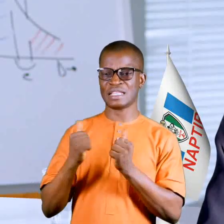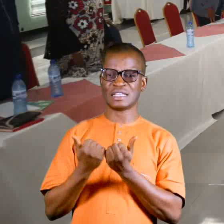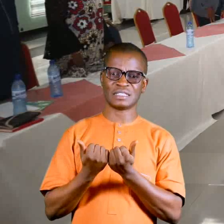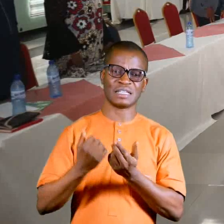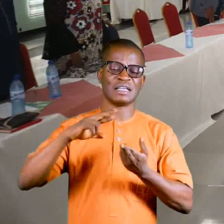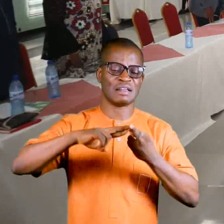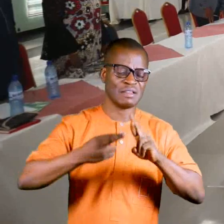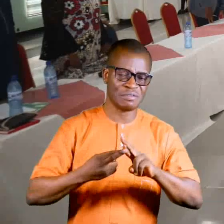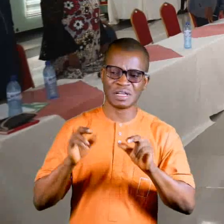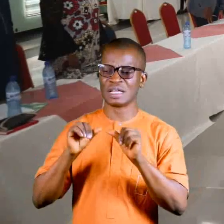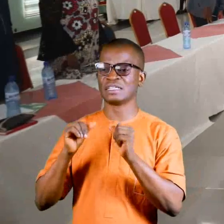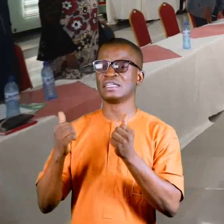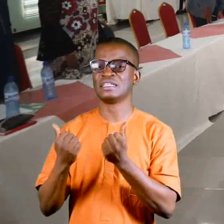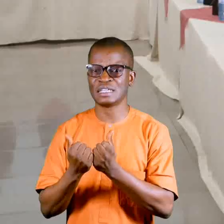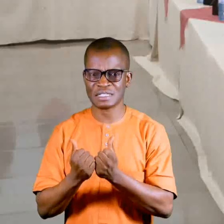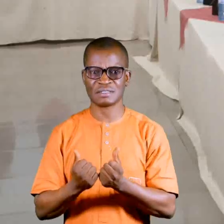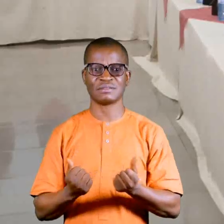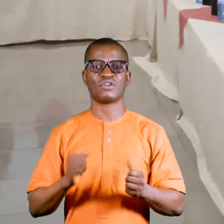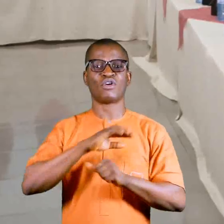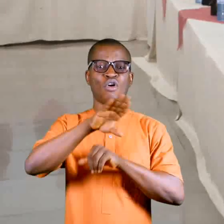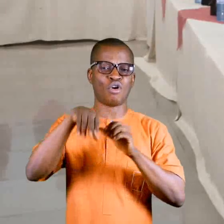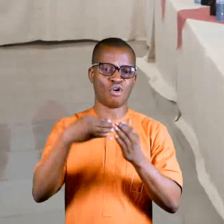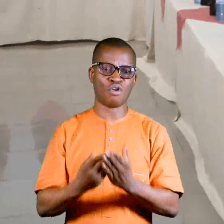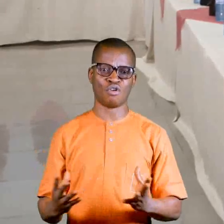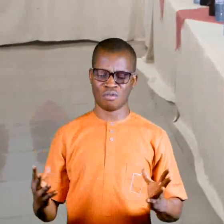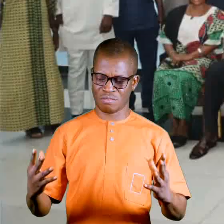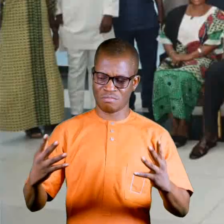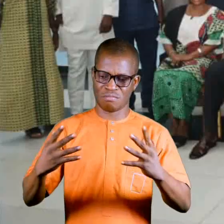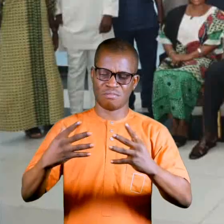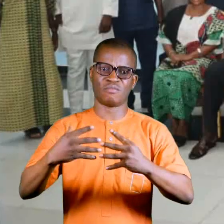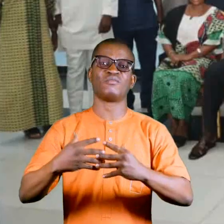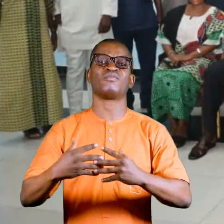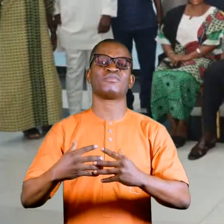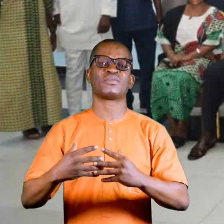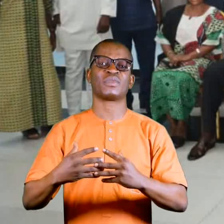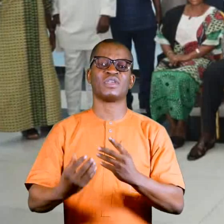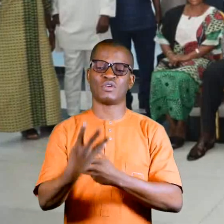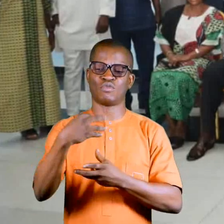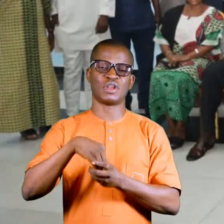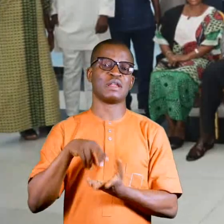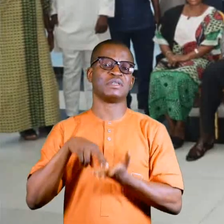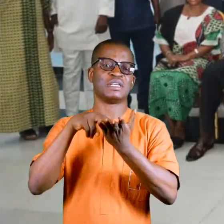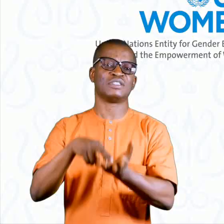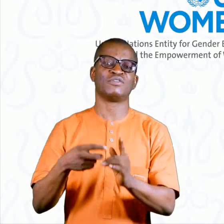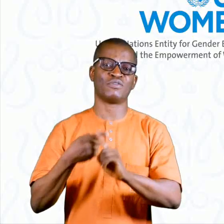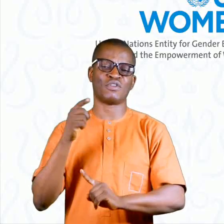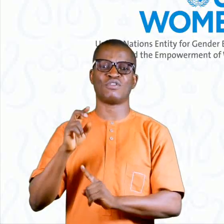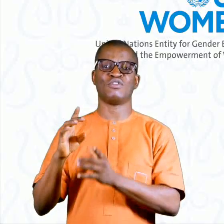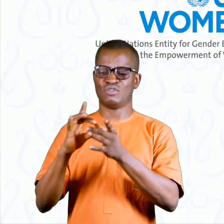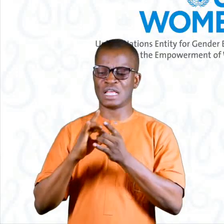agencies, relevant agencies, were present. Likewise, the